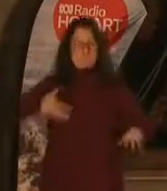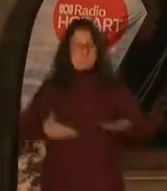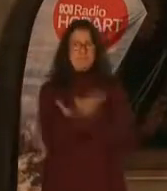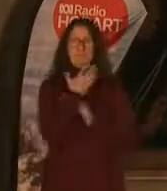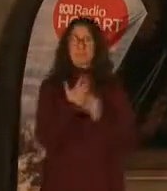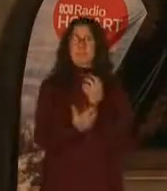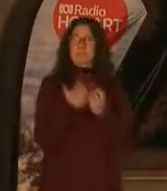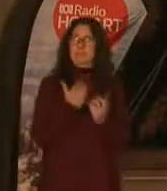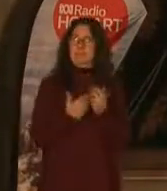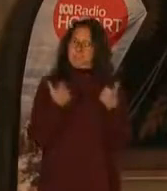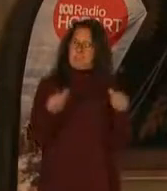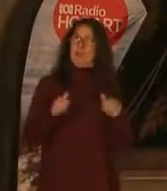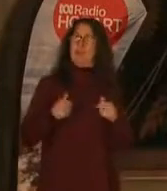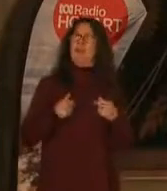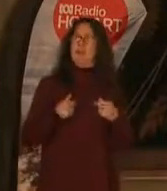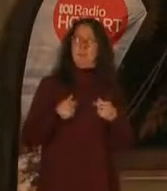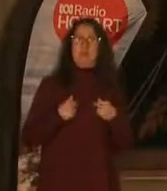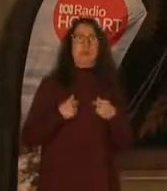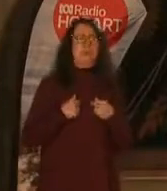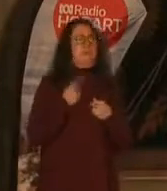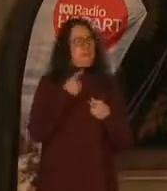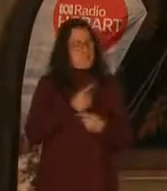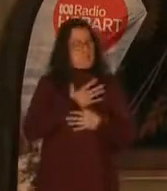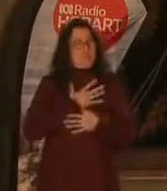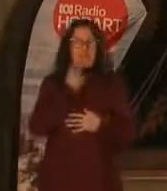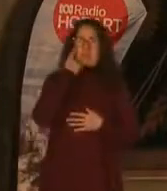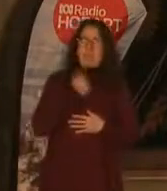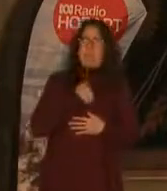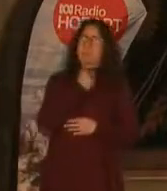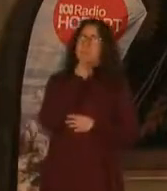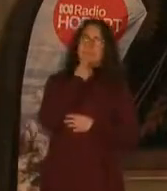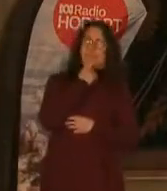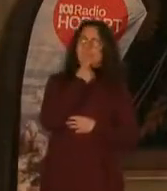and you know, I find myself thinking, oh,